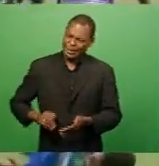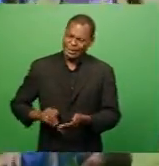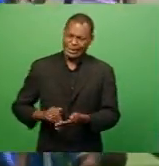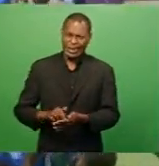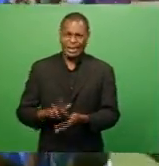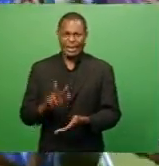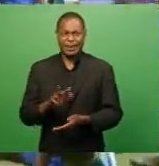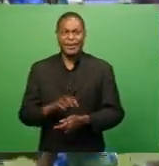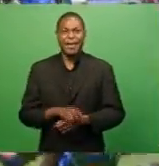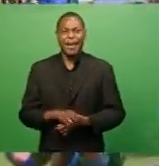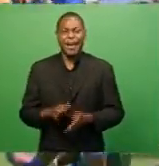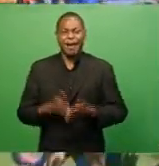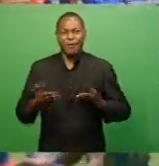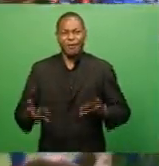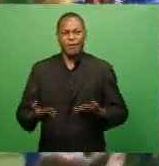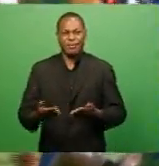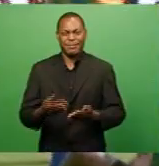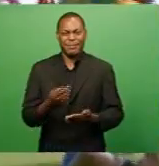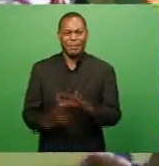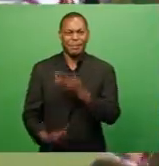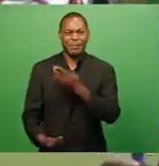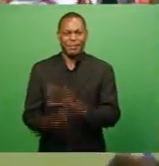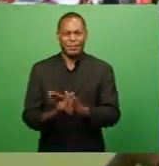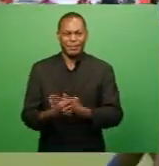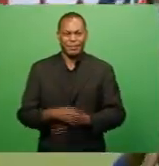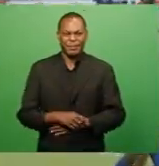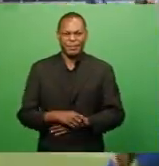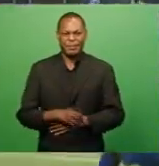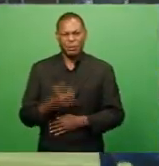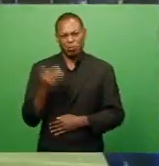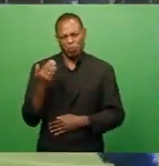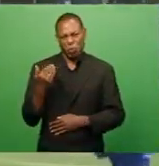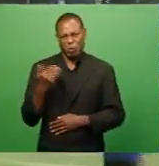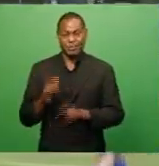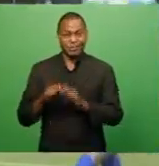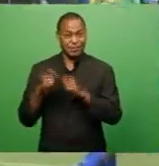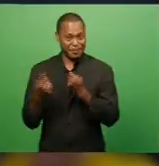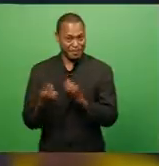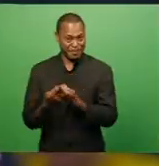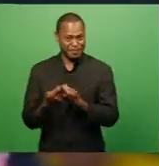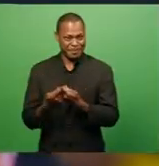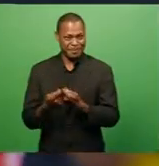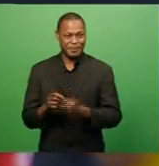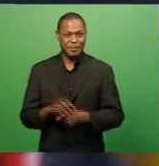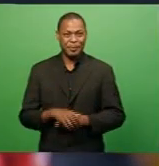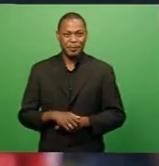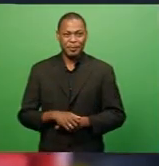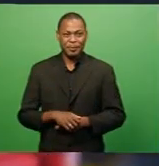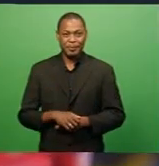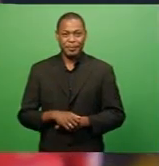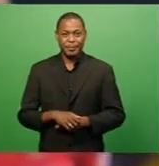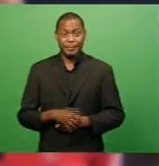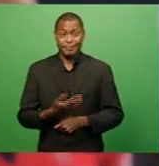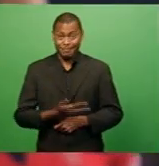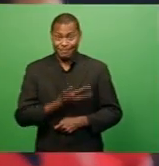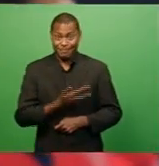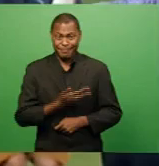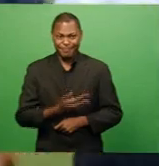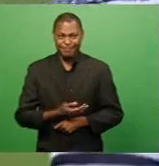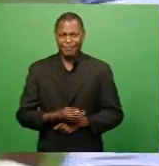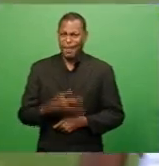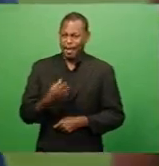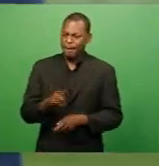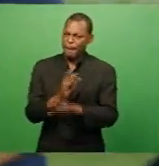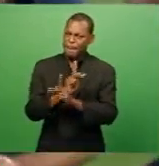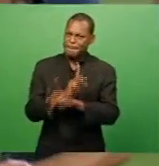and Nakarawa. That is something that is lacking in the team. For Rabobo, there is still a passion to